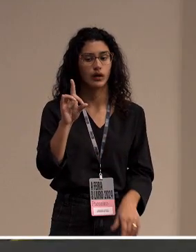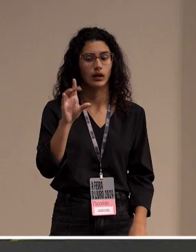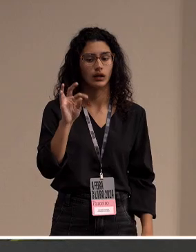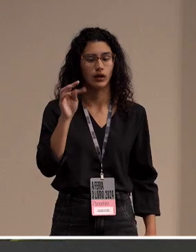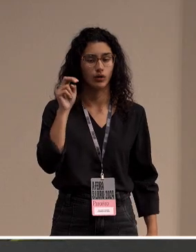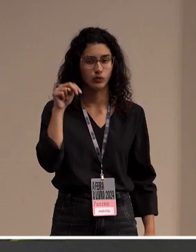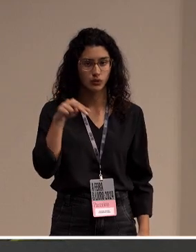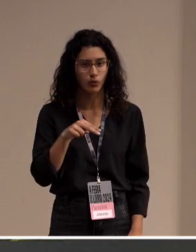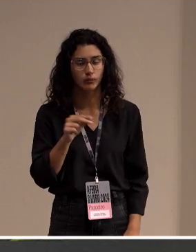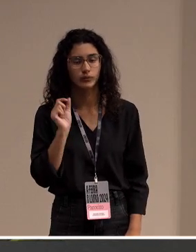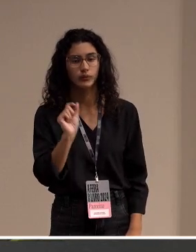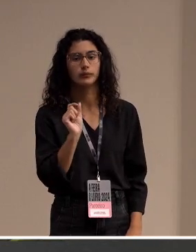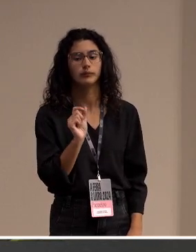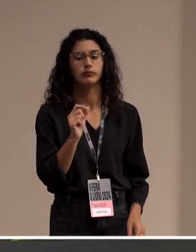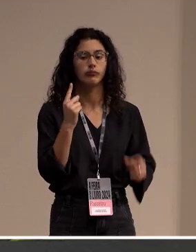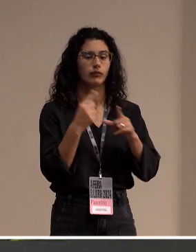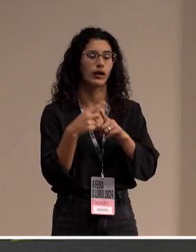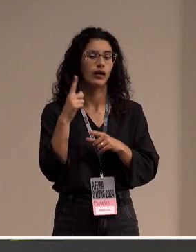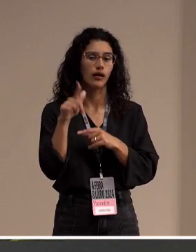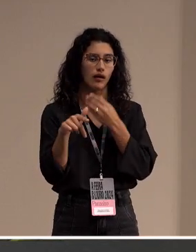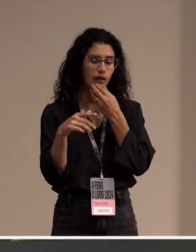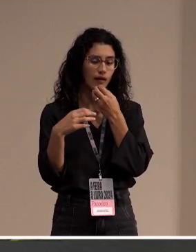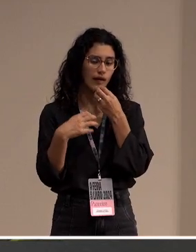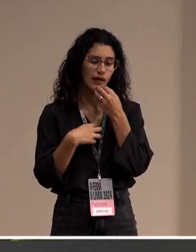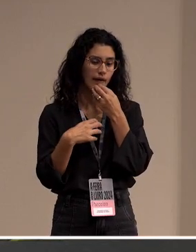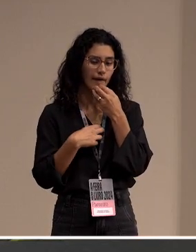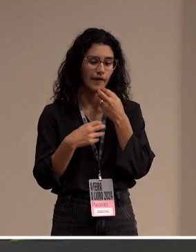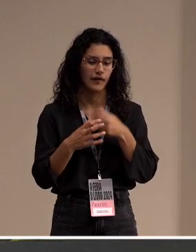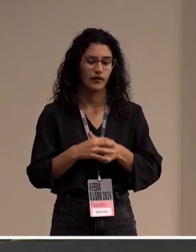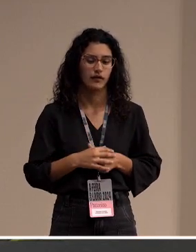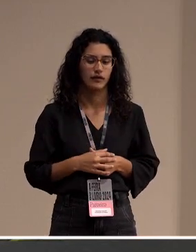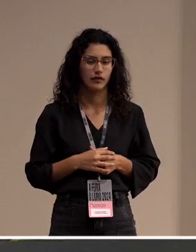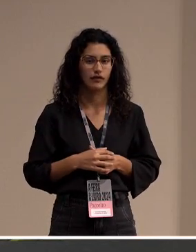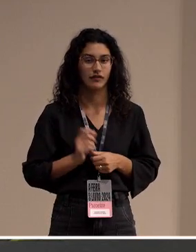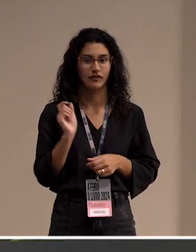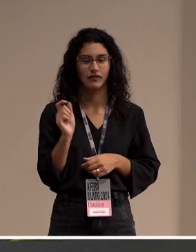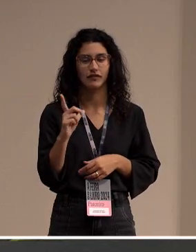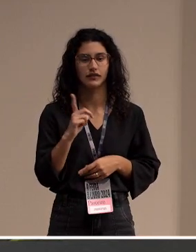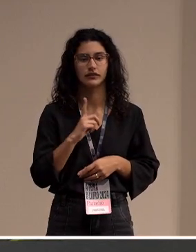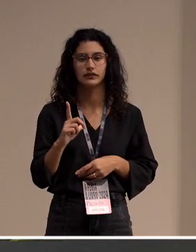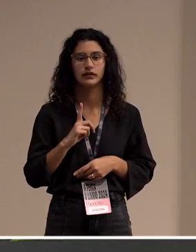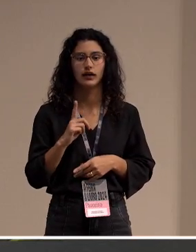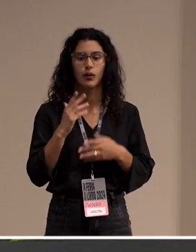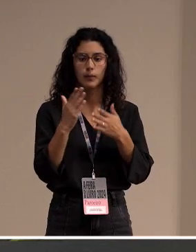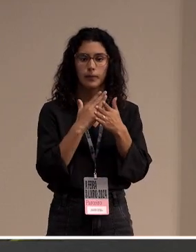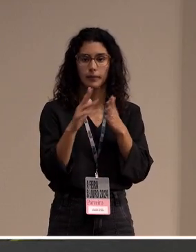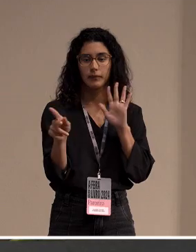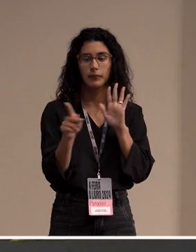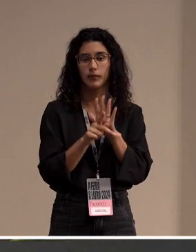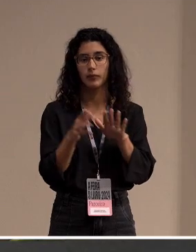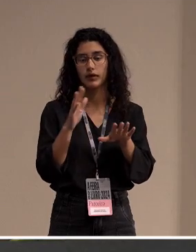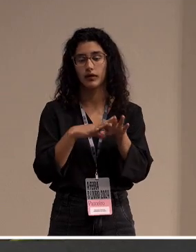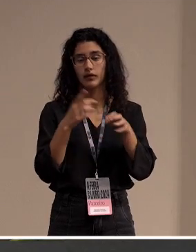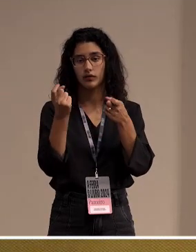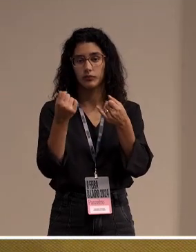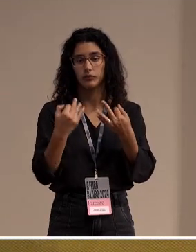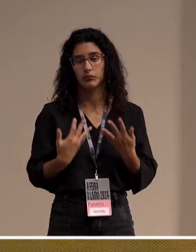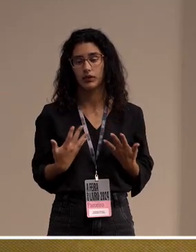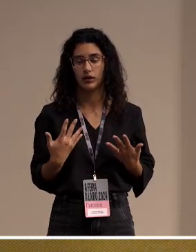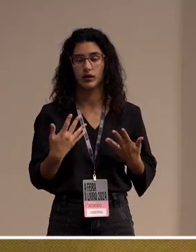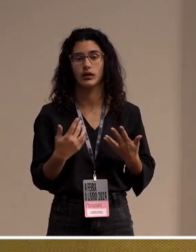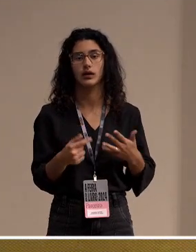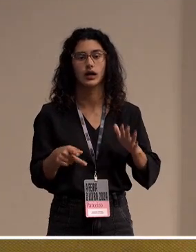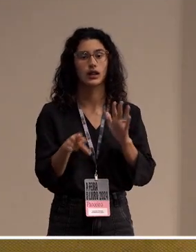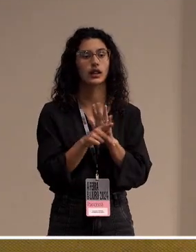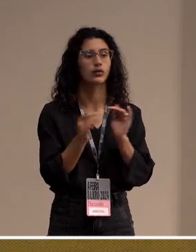P. Jones. And he has a page in there where there's this enslaved man. He's in love with this enslaved woman. He wants